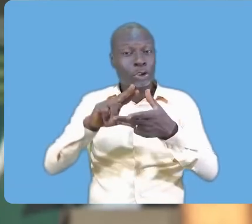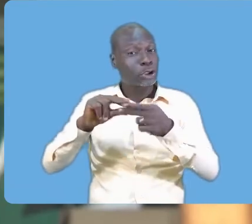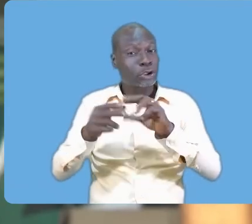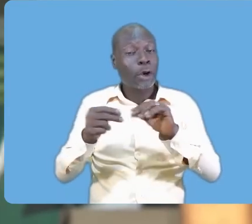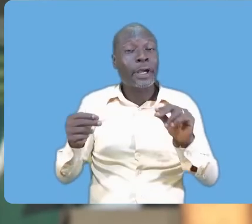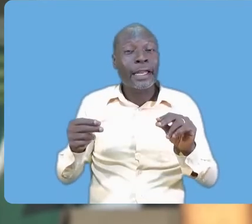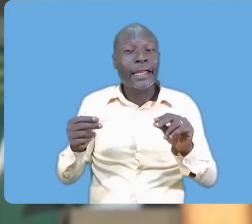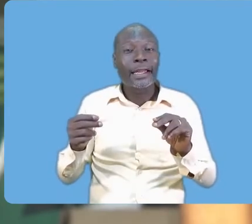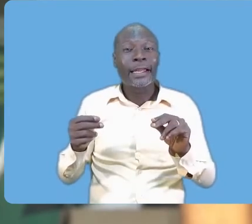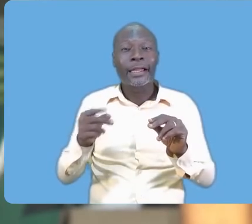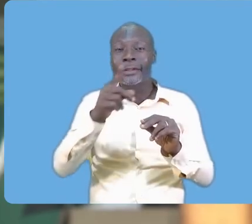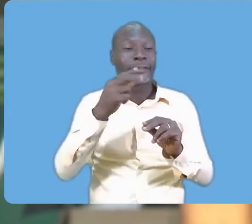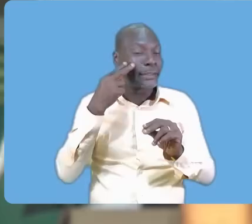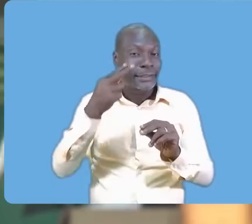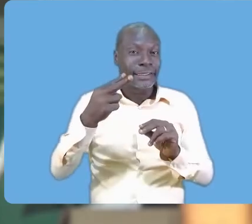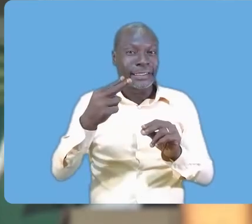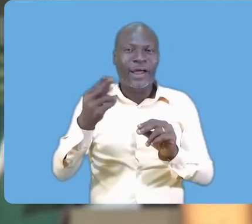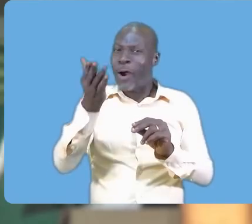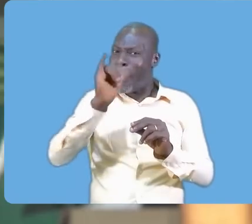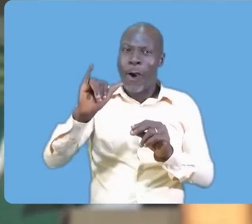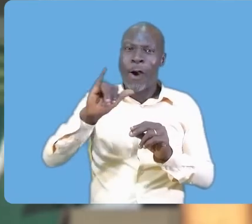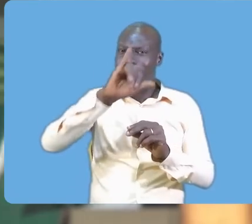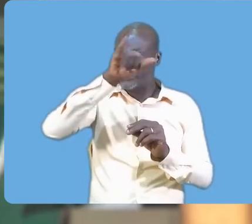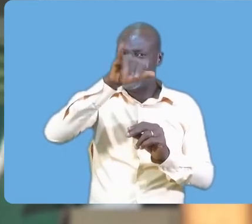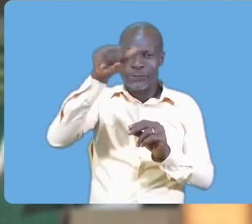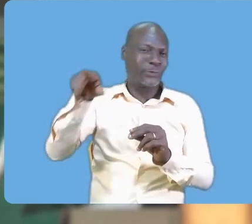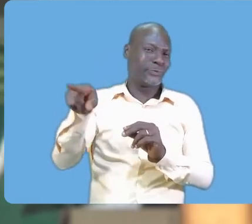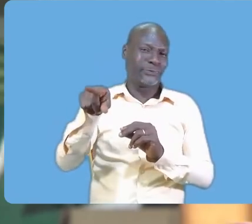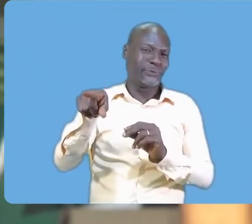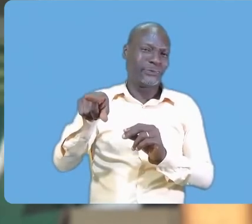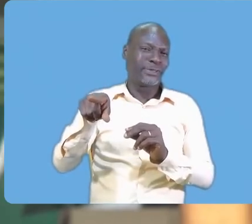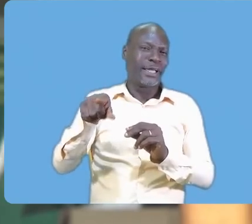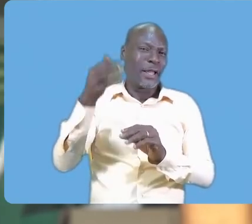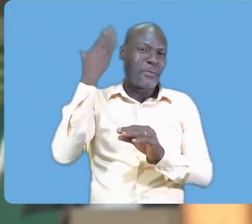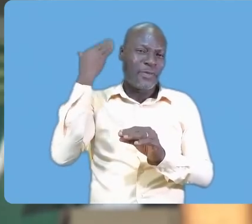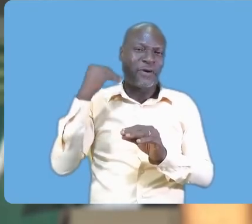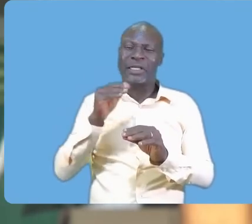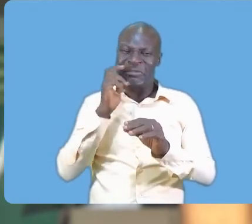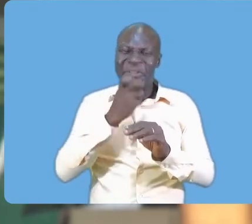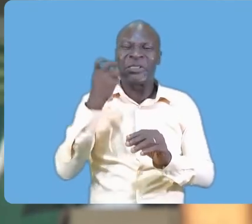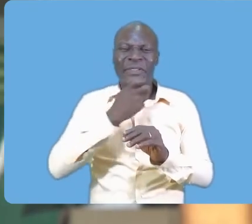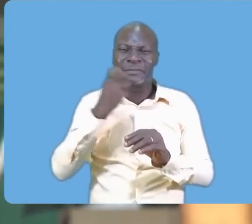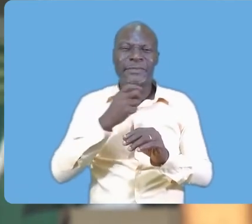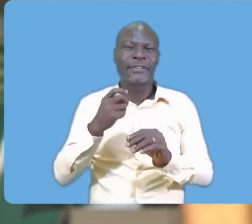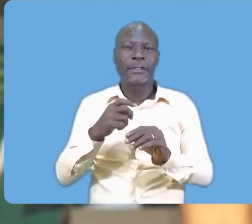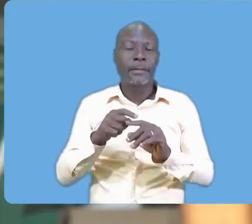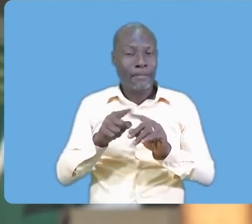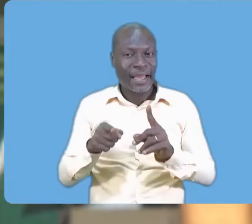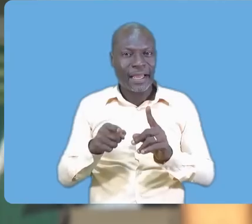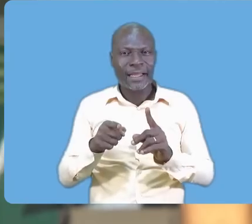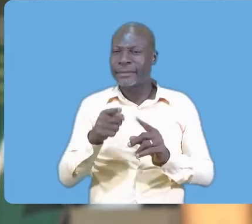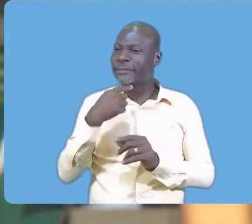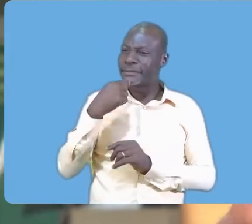Friba. Was a Bible, and you're mere stories. Now, stories, no, a here revelation. And son, what to me at